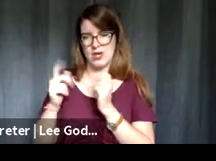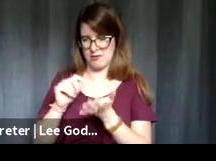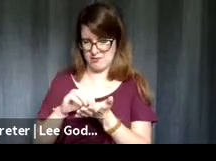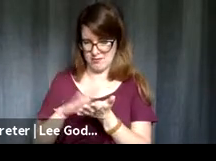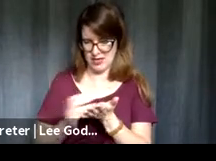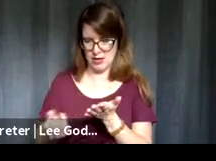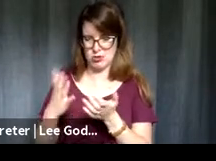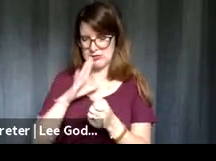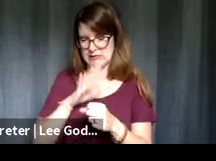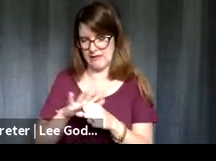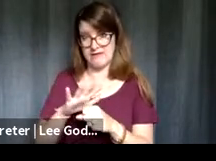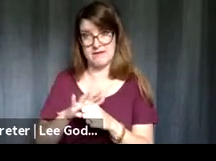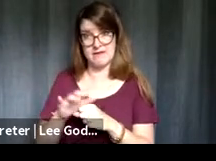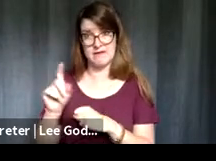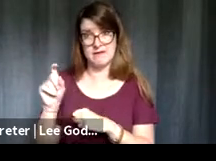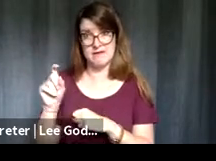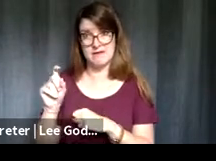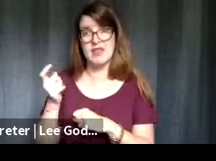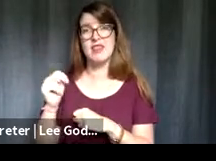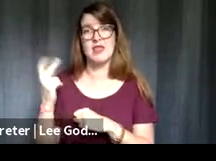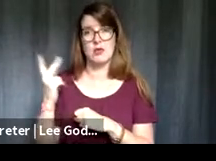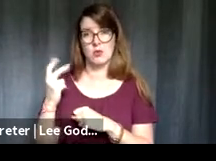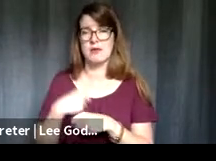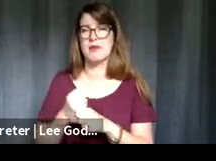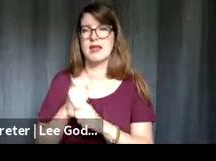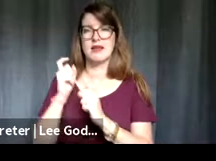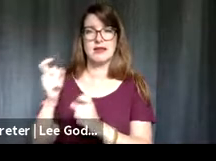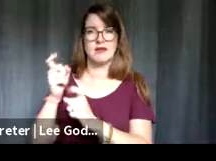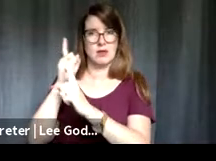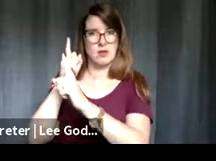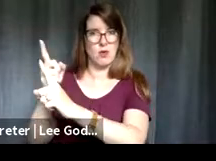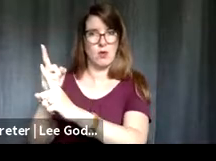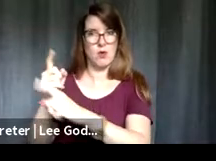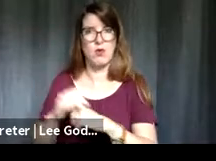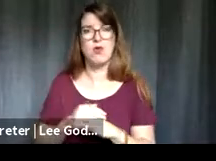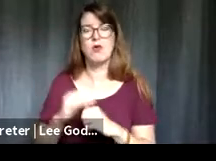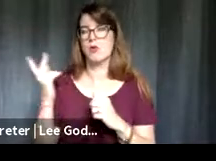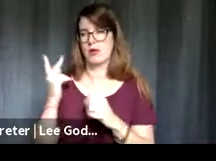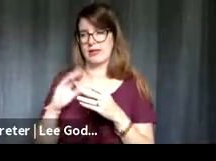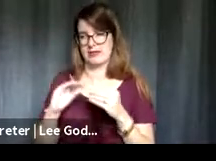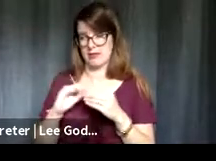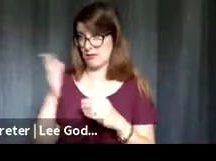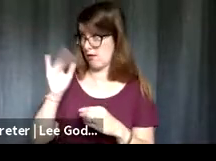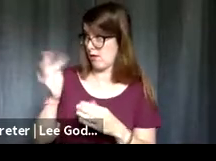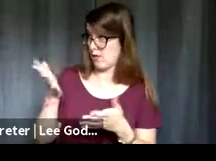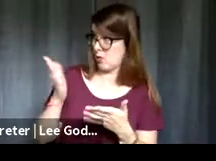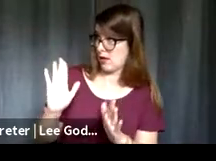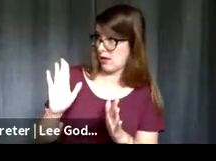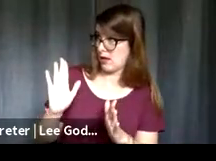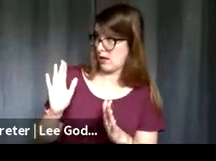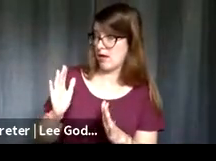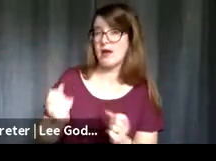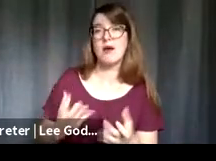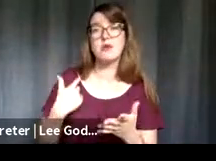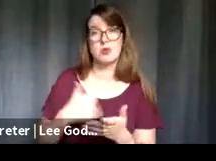journal. And then we made a giving goal. We said, God, if you allow it, here's how